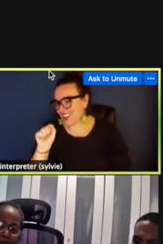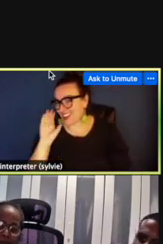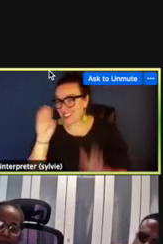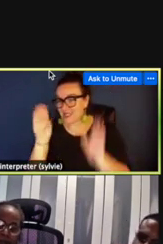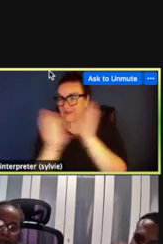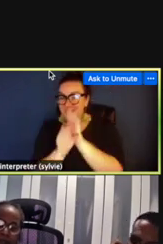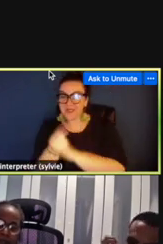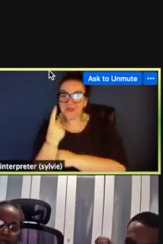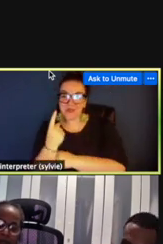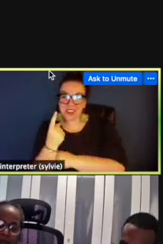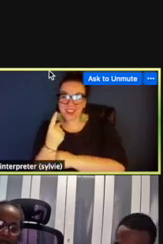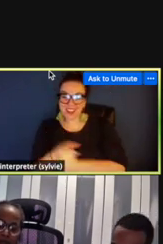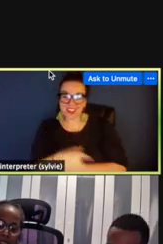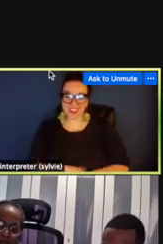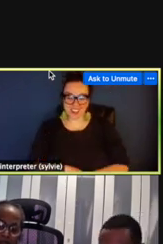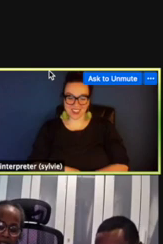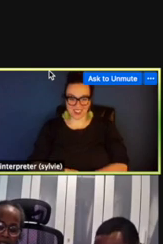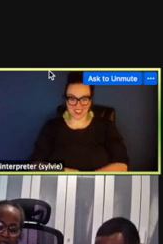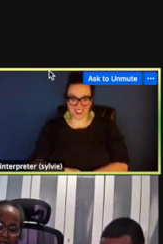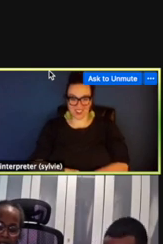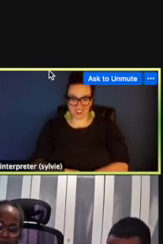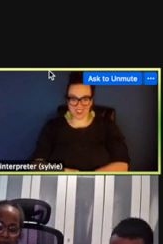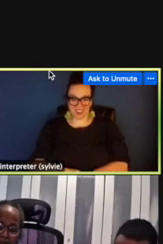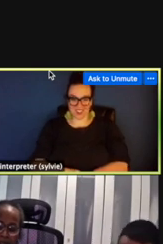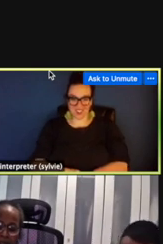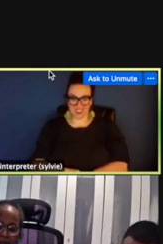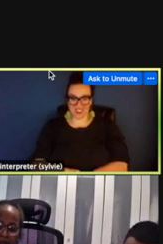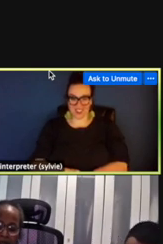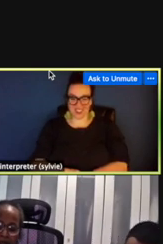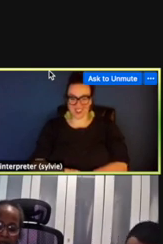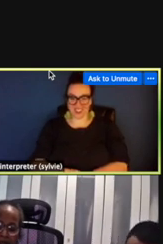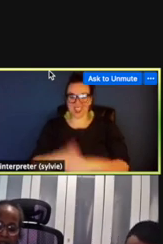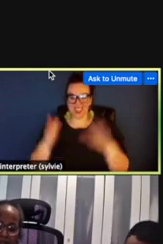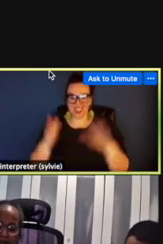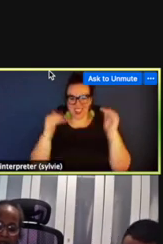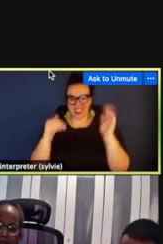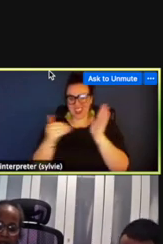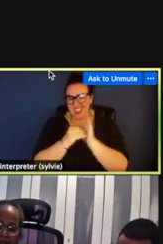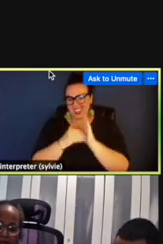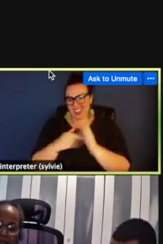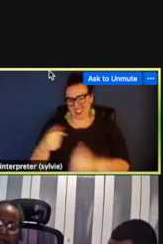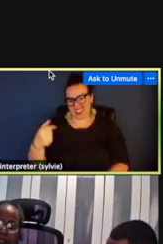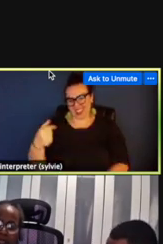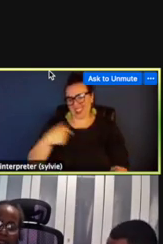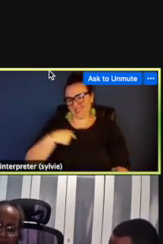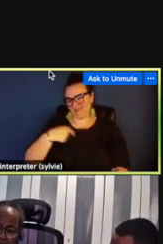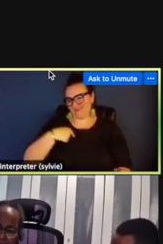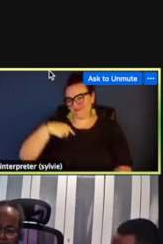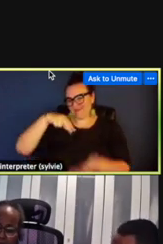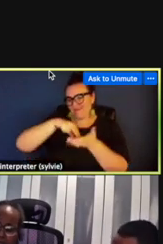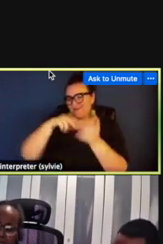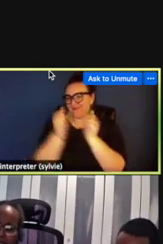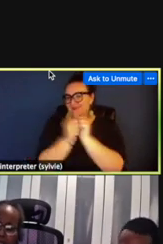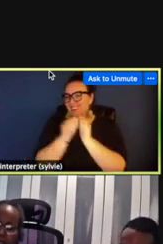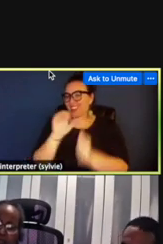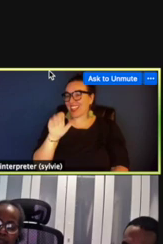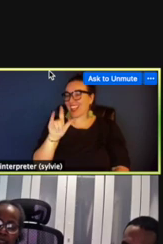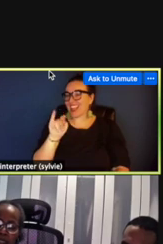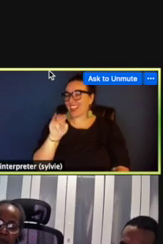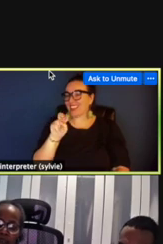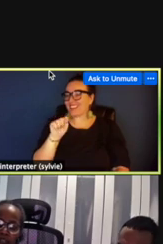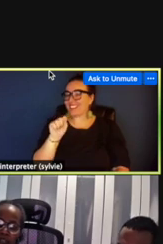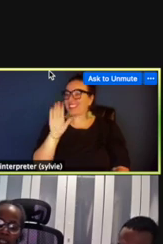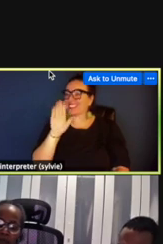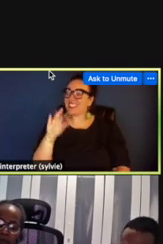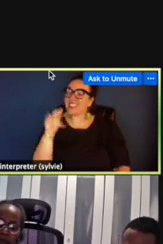Yes. Okay. And then again, that's me standing the Elvis's plane, airplane. And